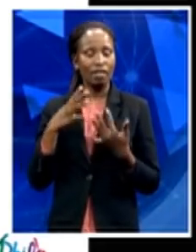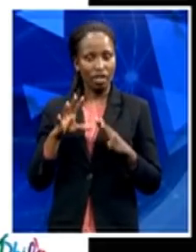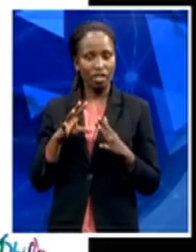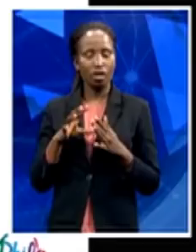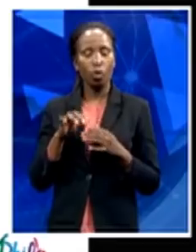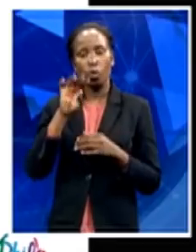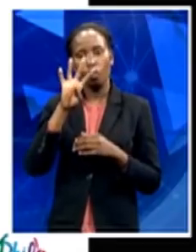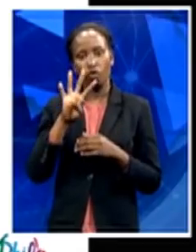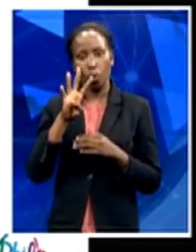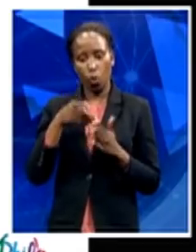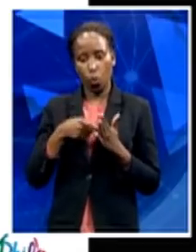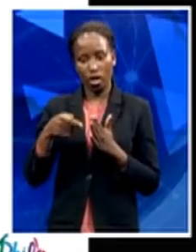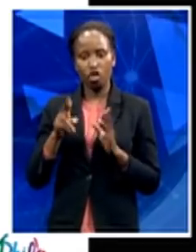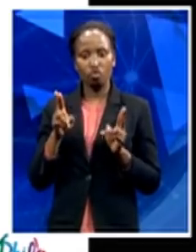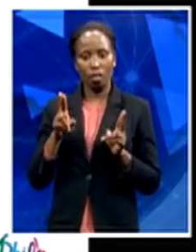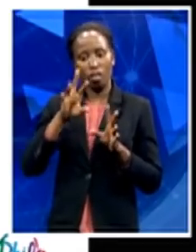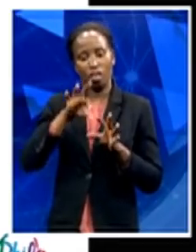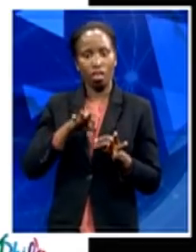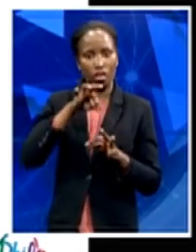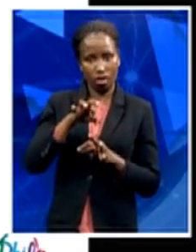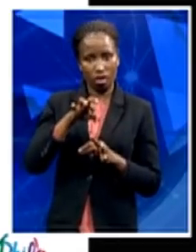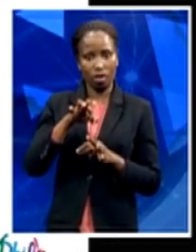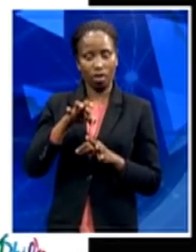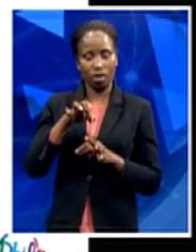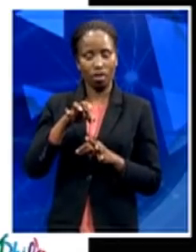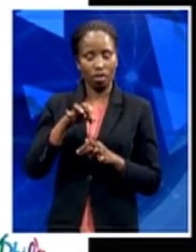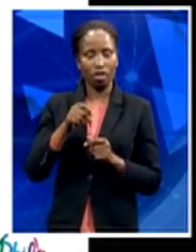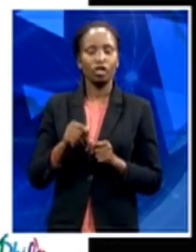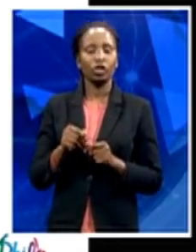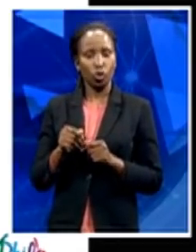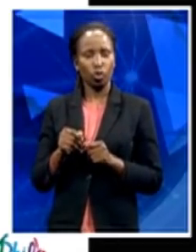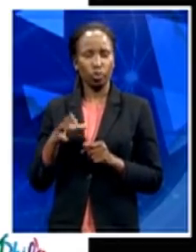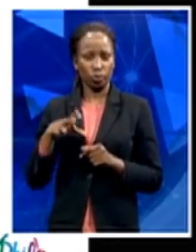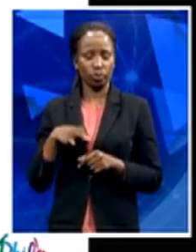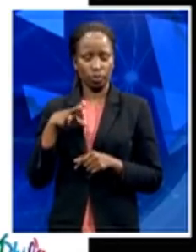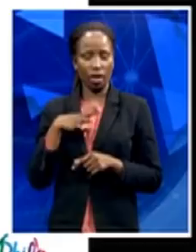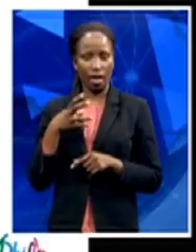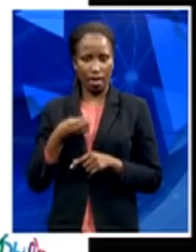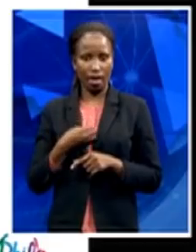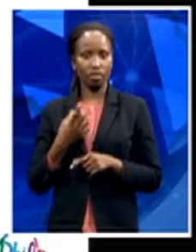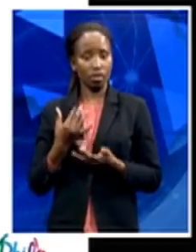given, and we are confident that we can vaccinate all